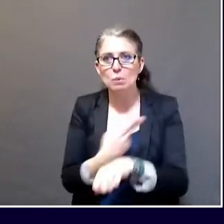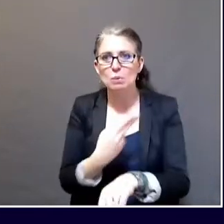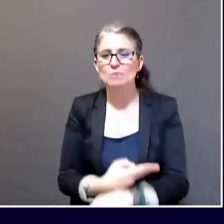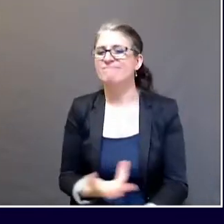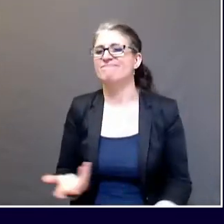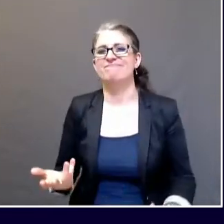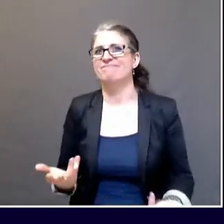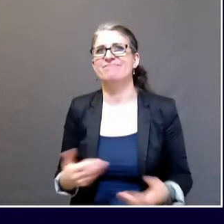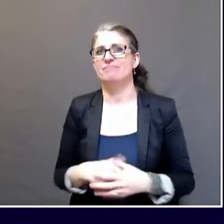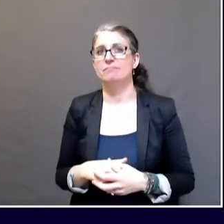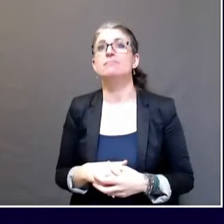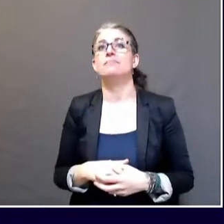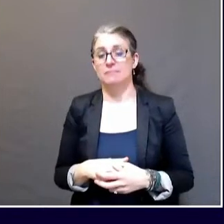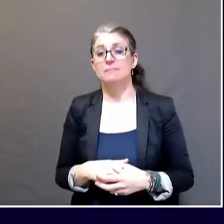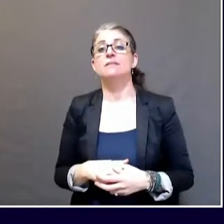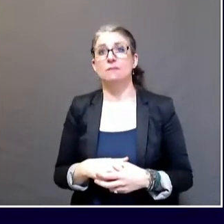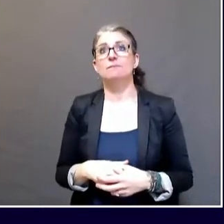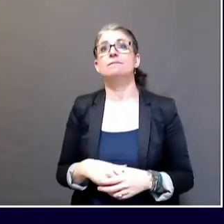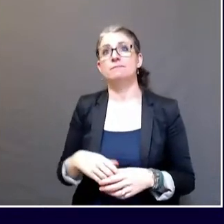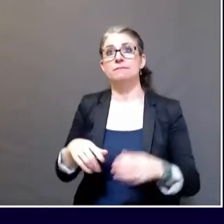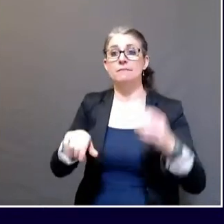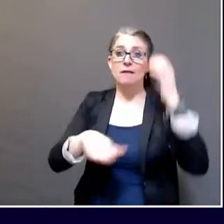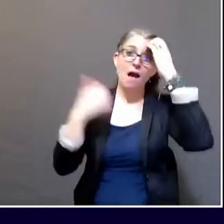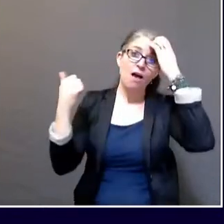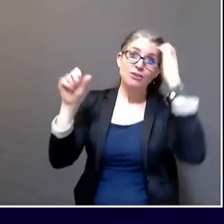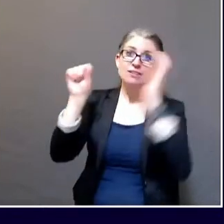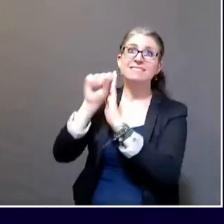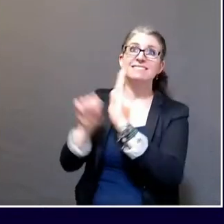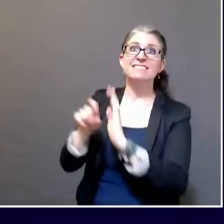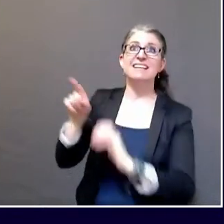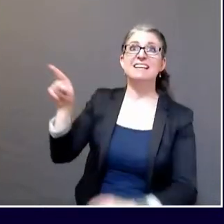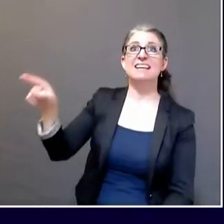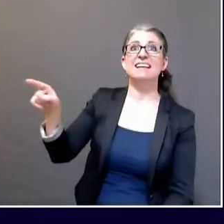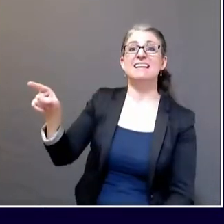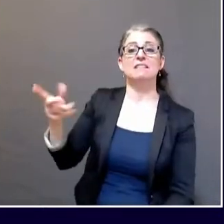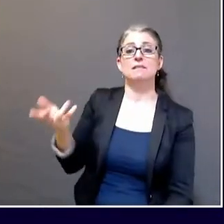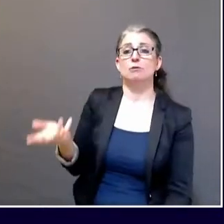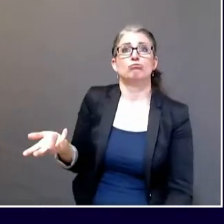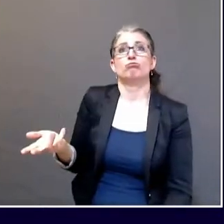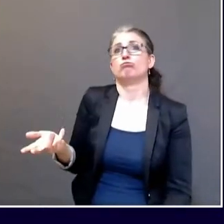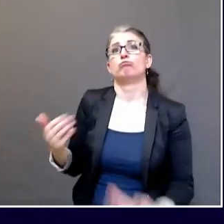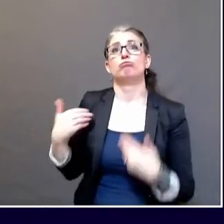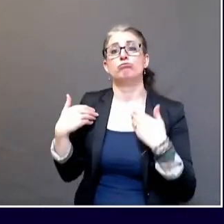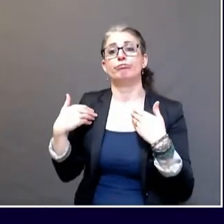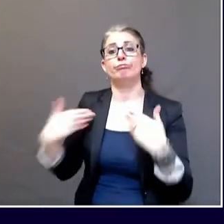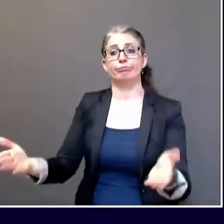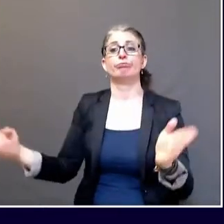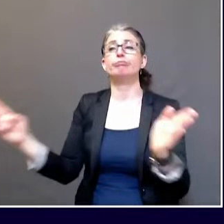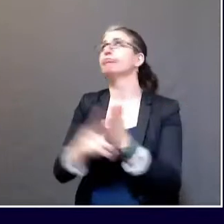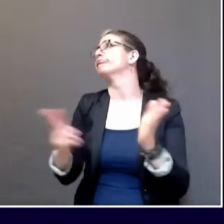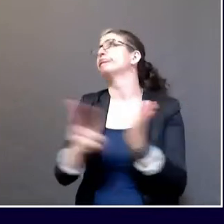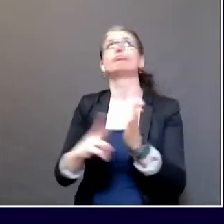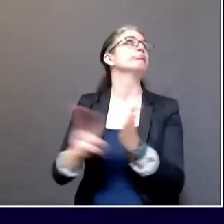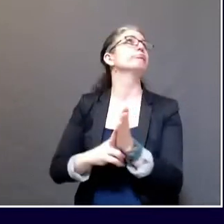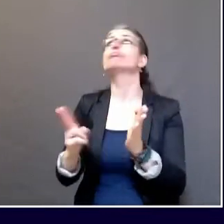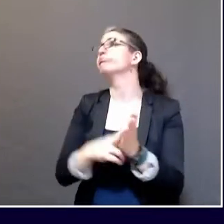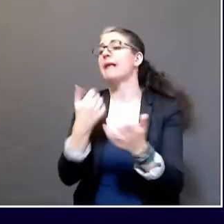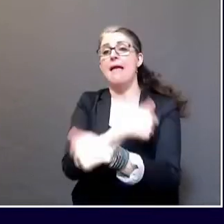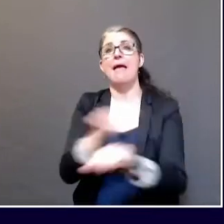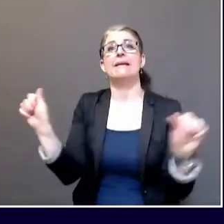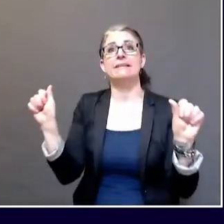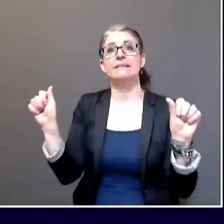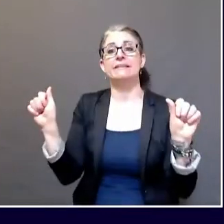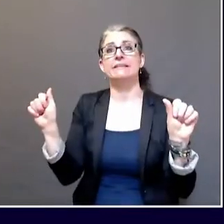bit murkier. And so I want to make sure that not only are we providing a platform, a venue for that pre-registration